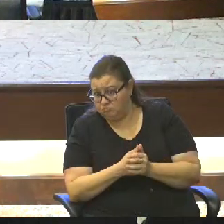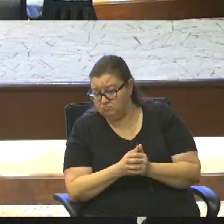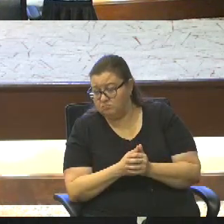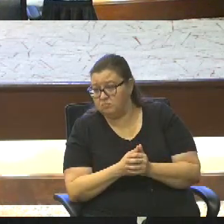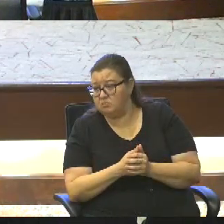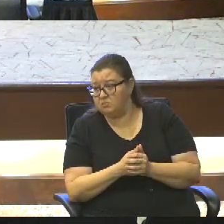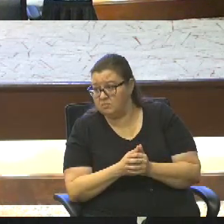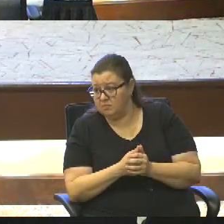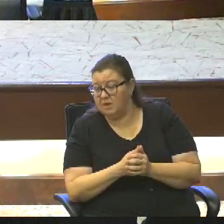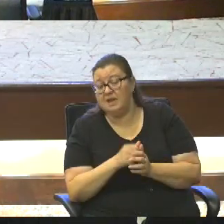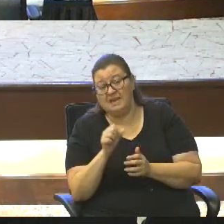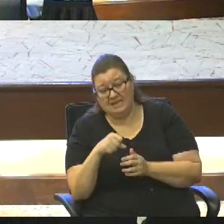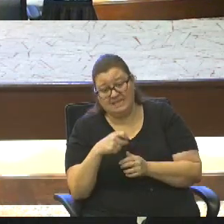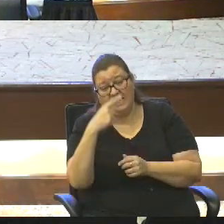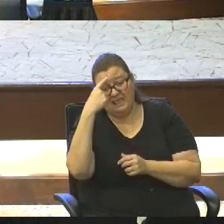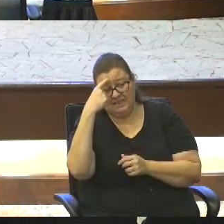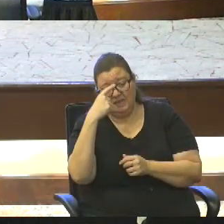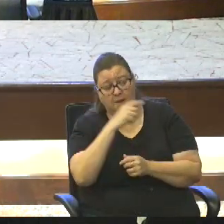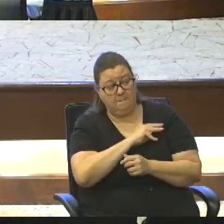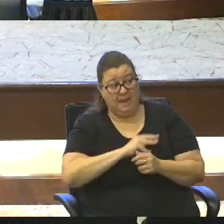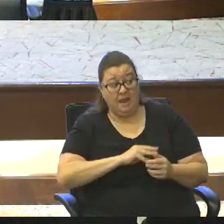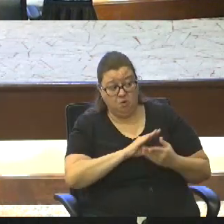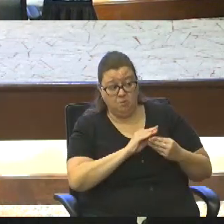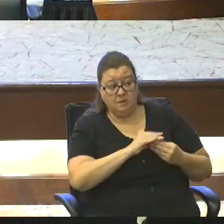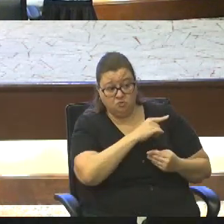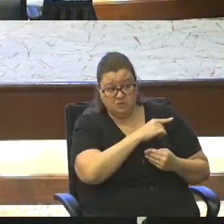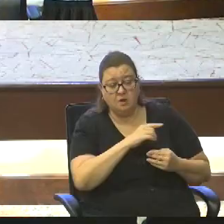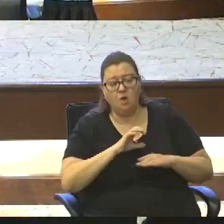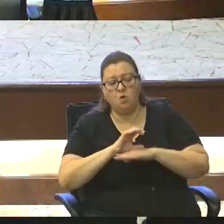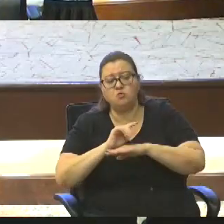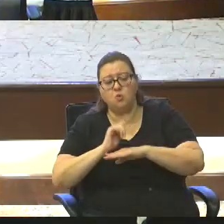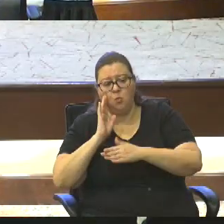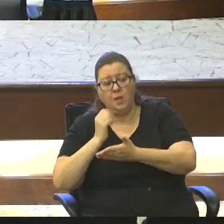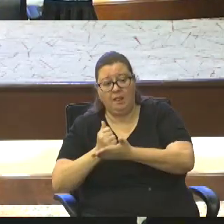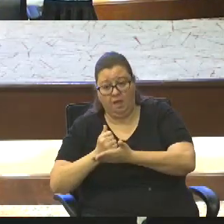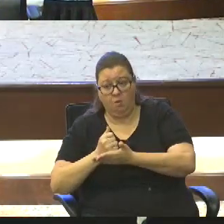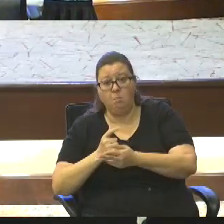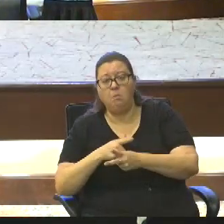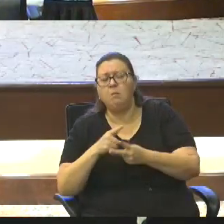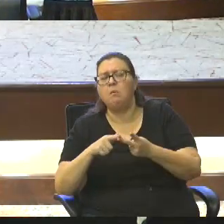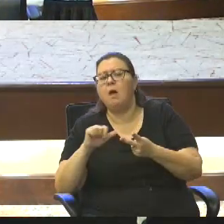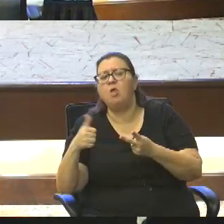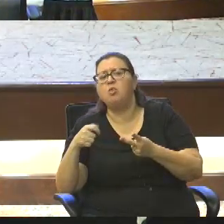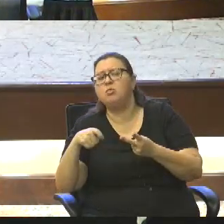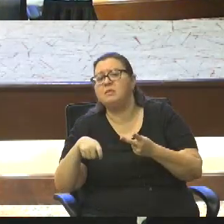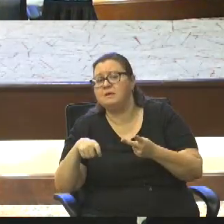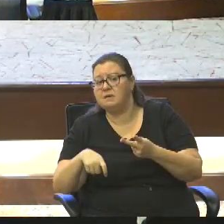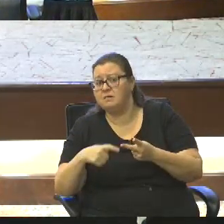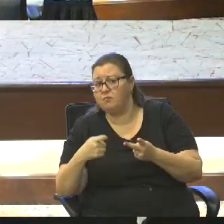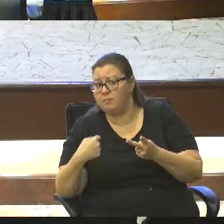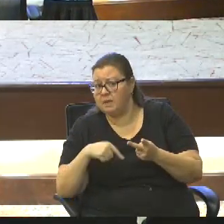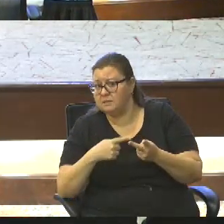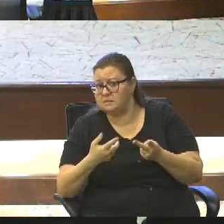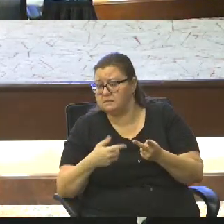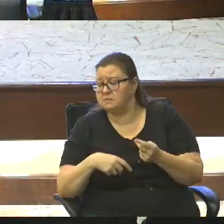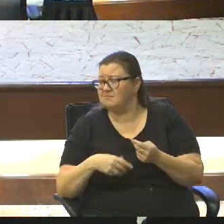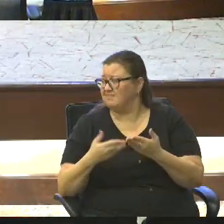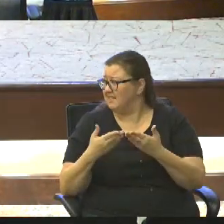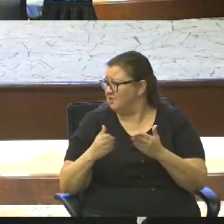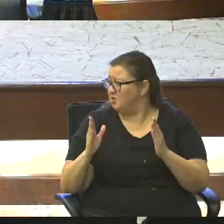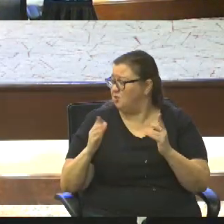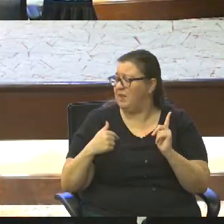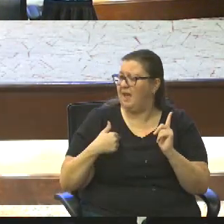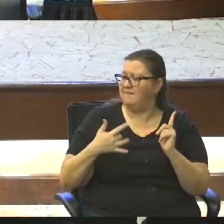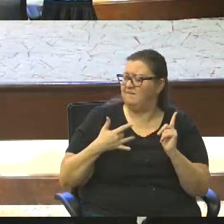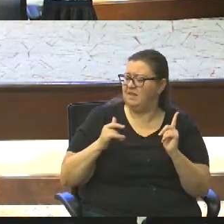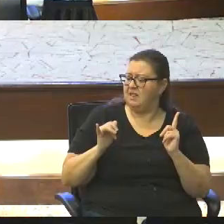because yes, I believe as Mayor mentioned, the consultant would be helpful, but is there anything else you need from us? Yeah, I mean, generally, I feel